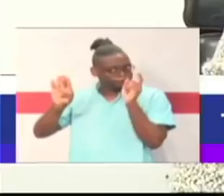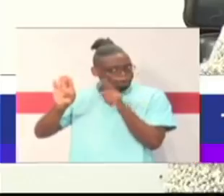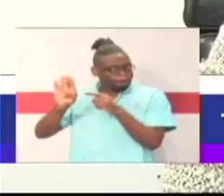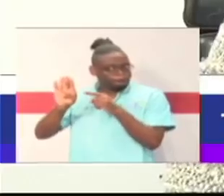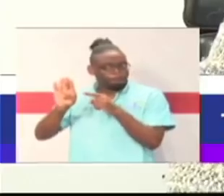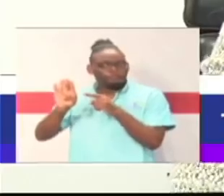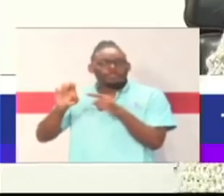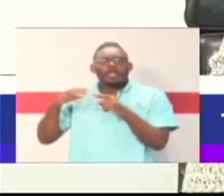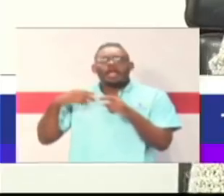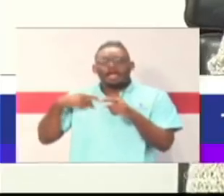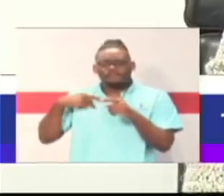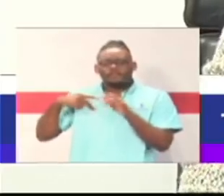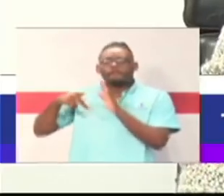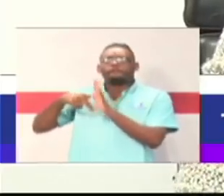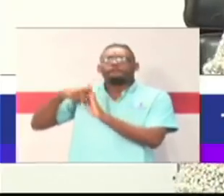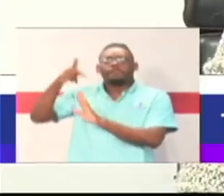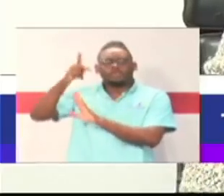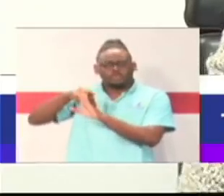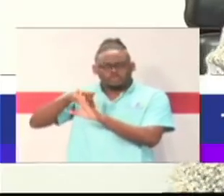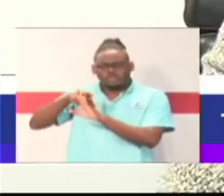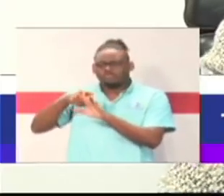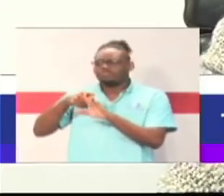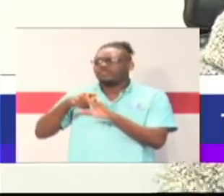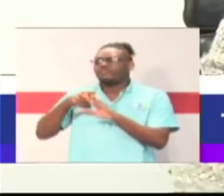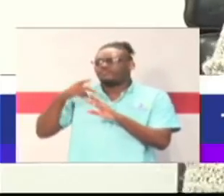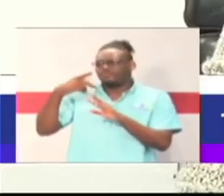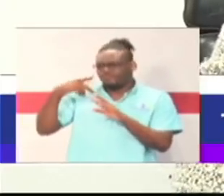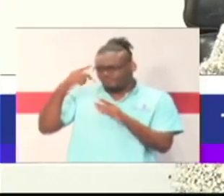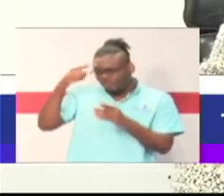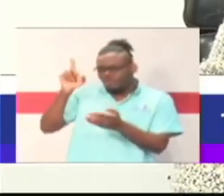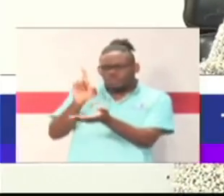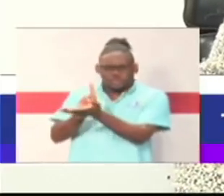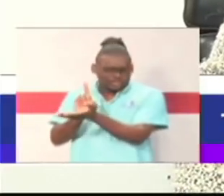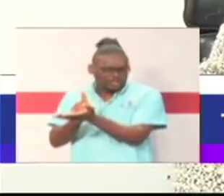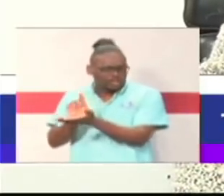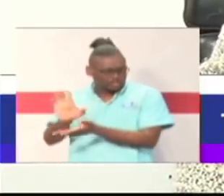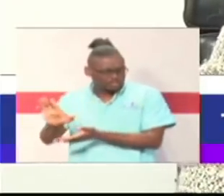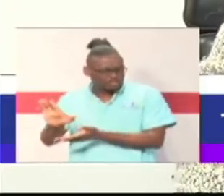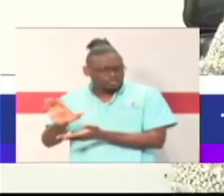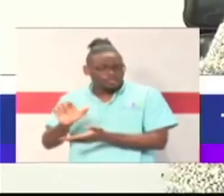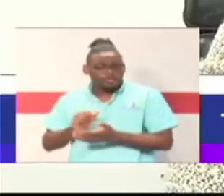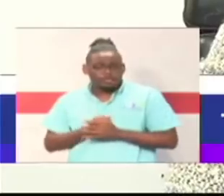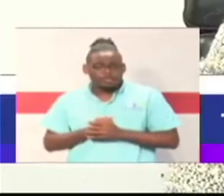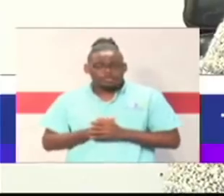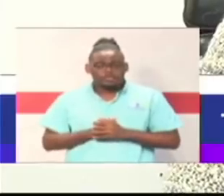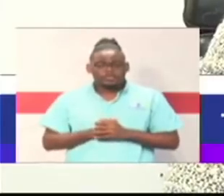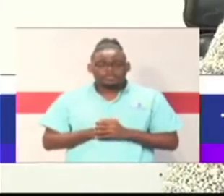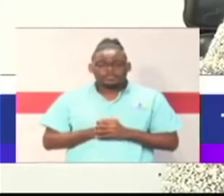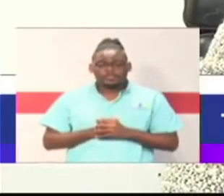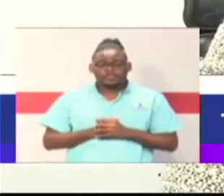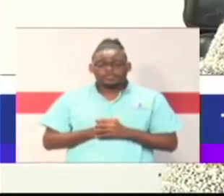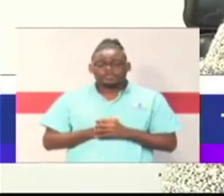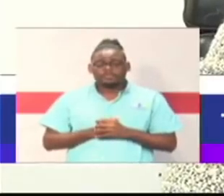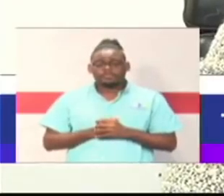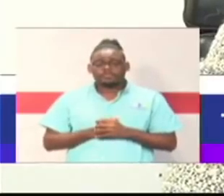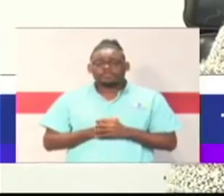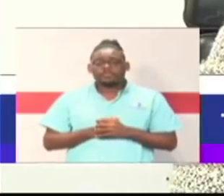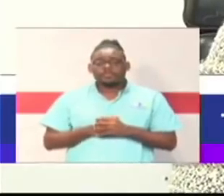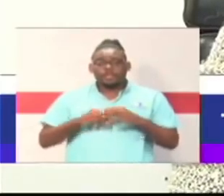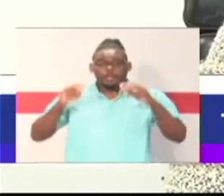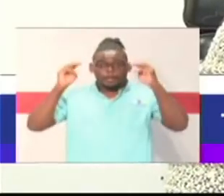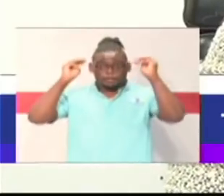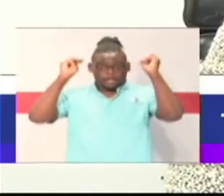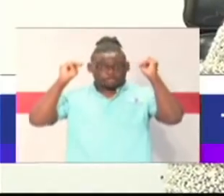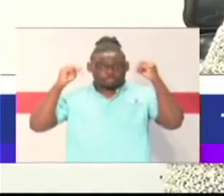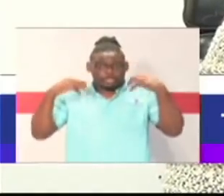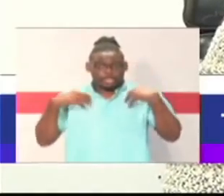Dr. Christine Carrington in conjunction with the Dean of the Faculty of Medical Sciences, Professor Simongal. And the Ministry of Health will, once